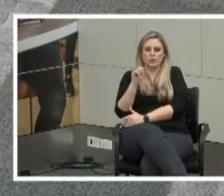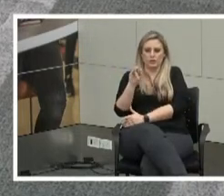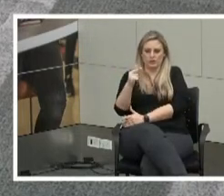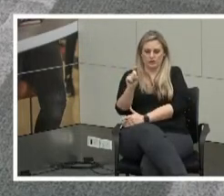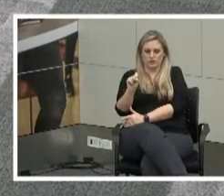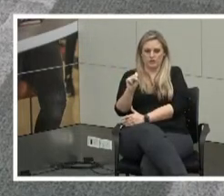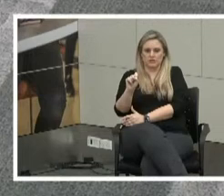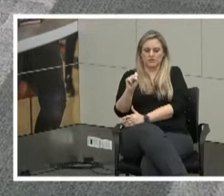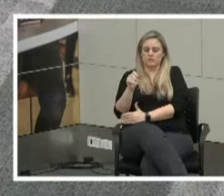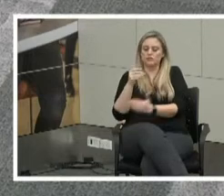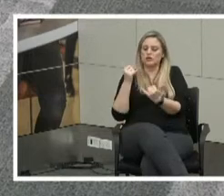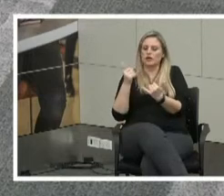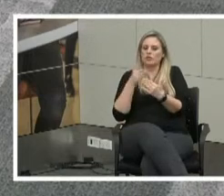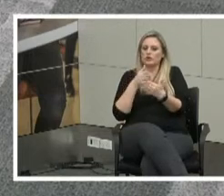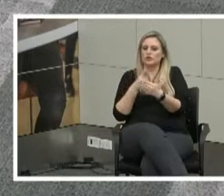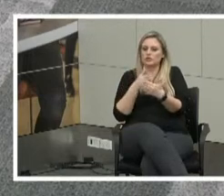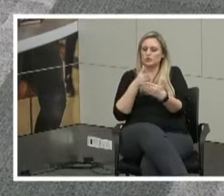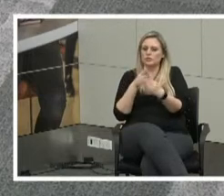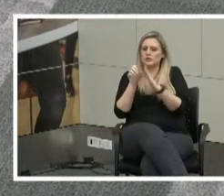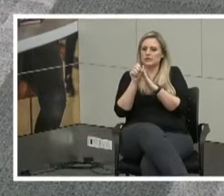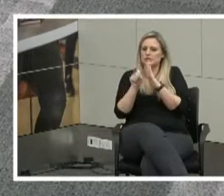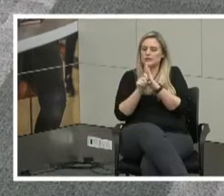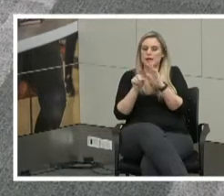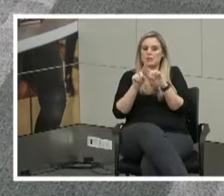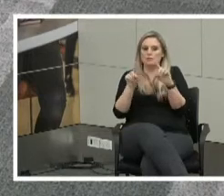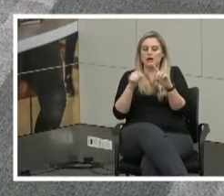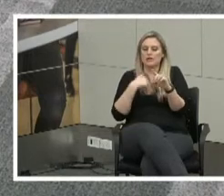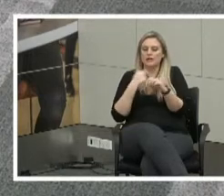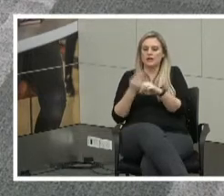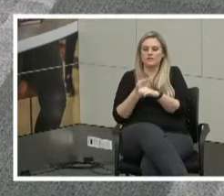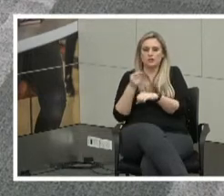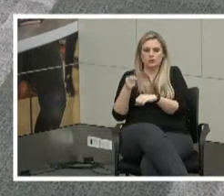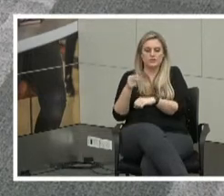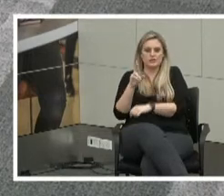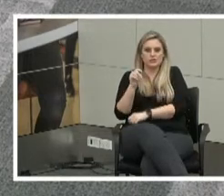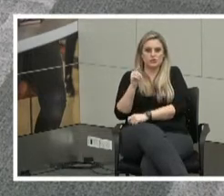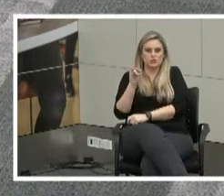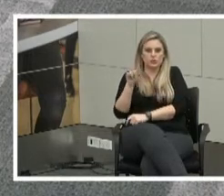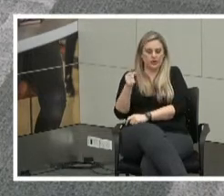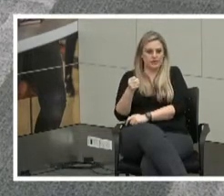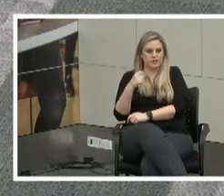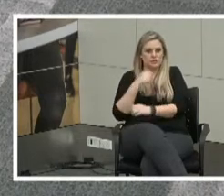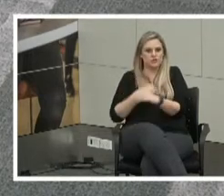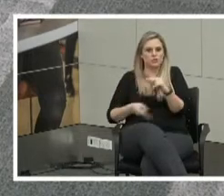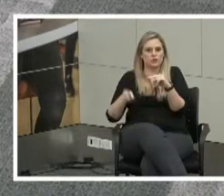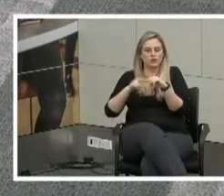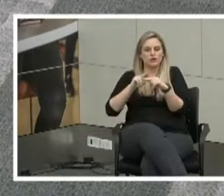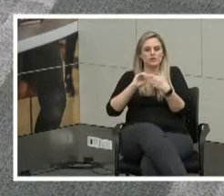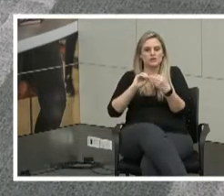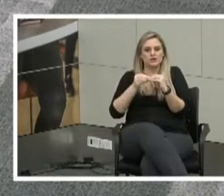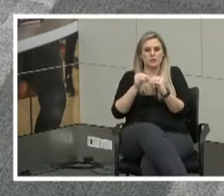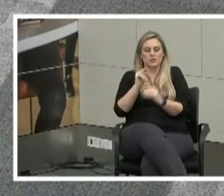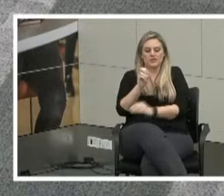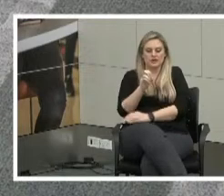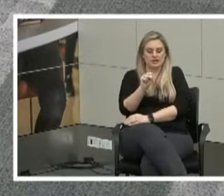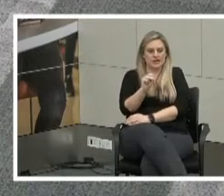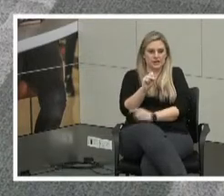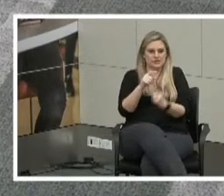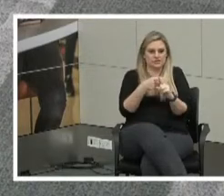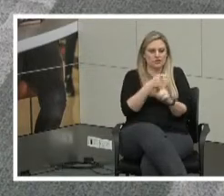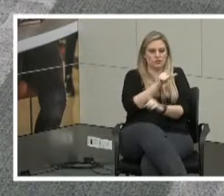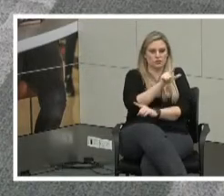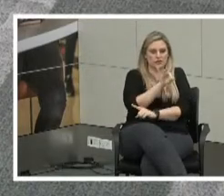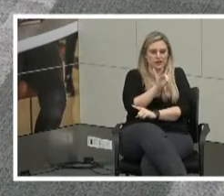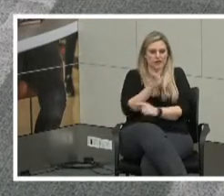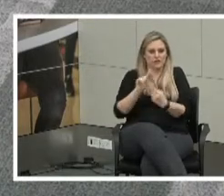board has allowed the HISD Administration to use these contested ratings to increase the number of NES schools from 28 to